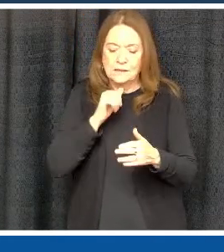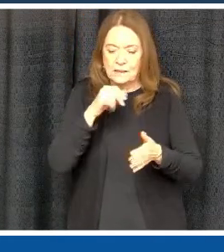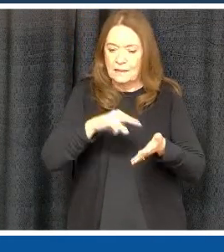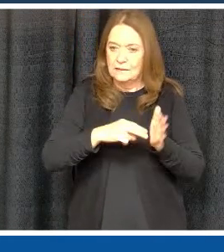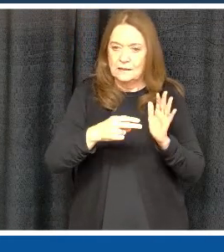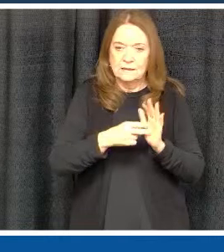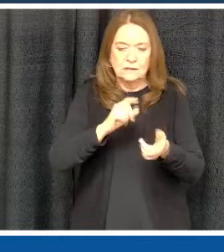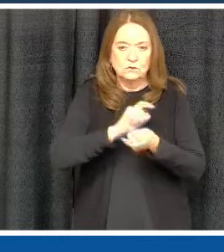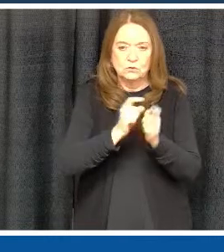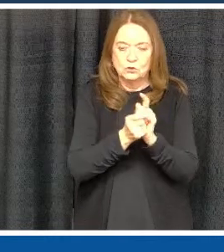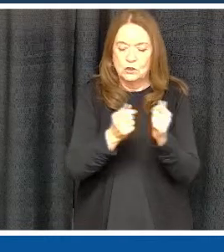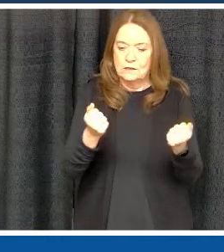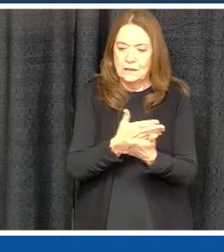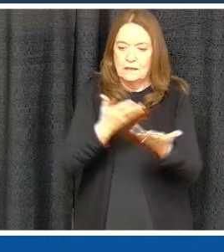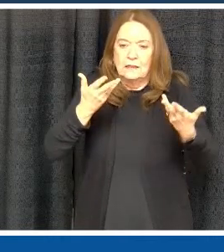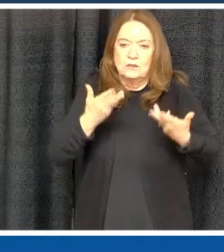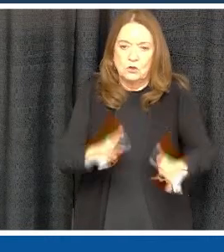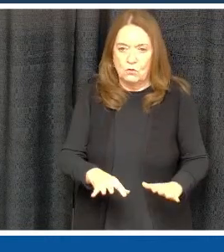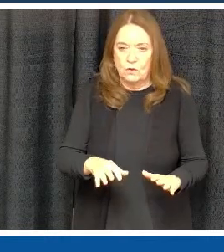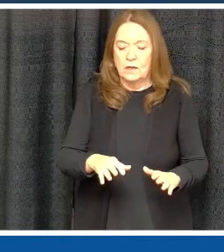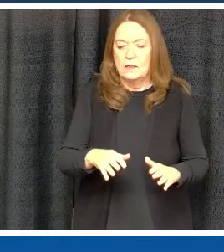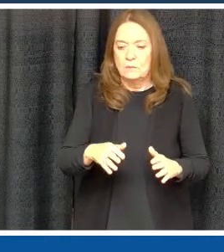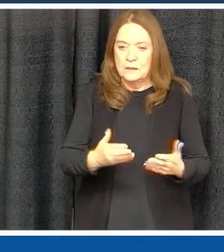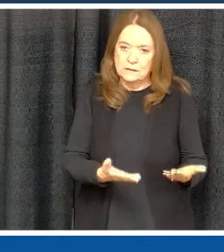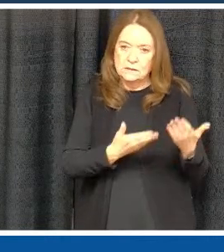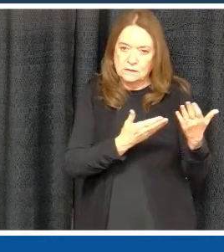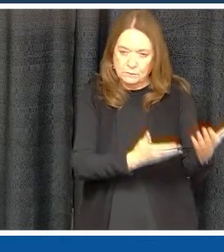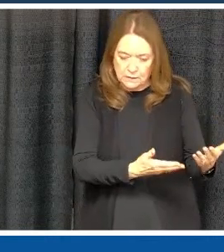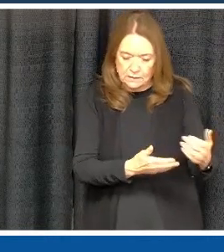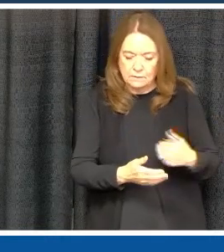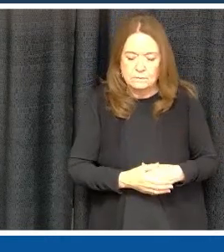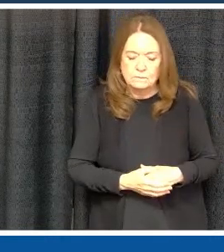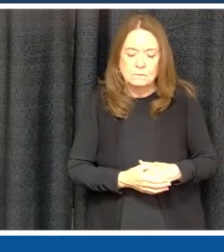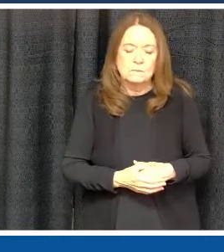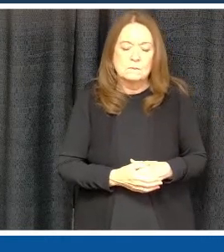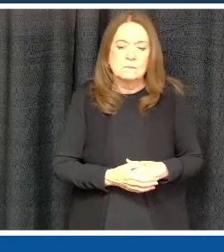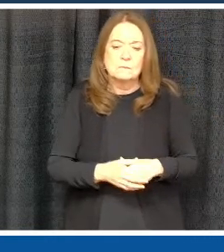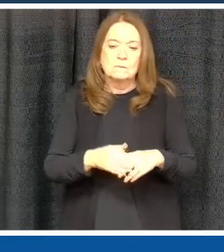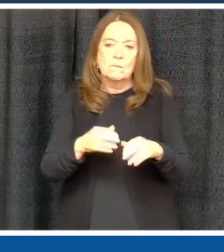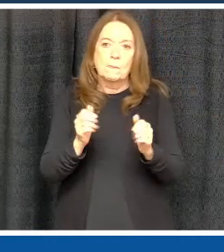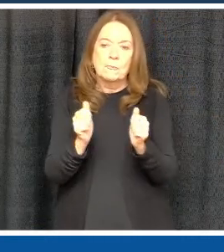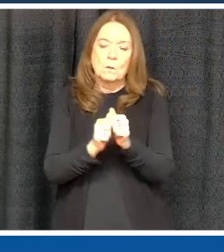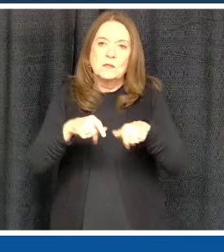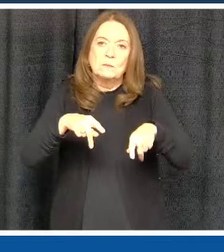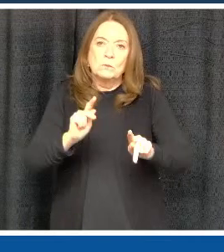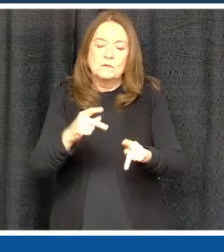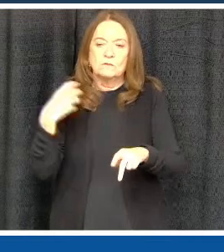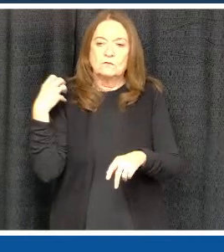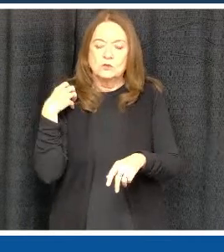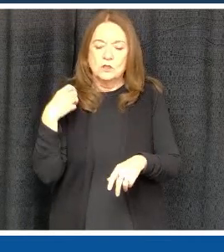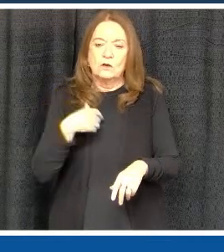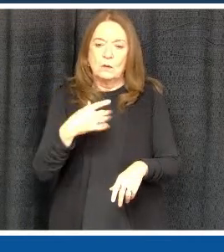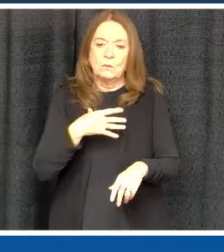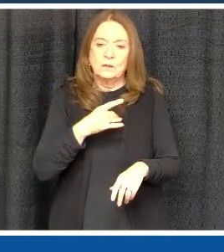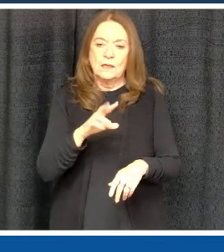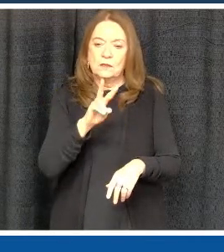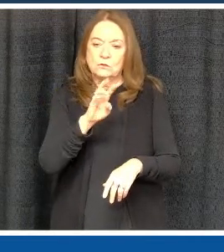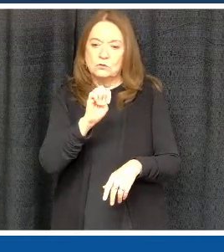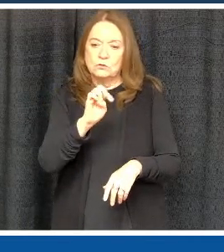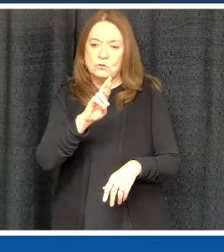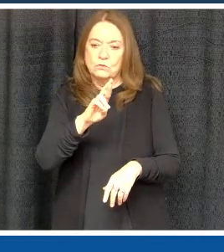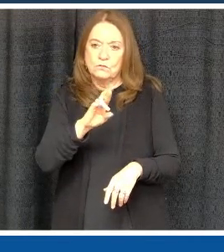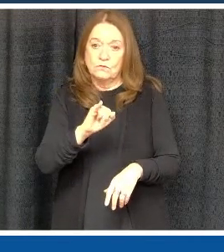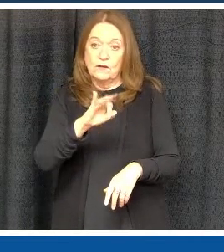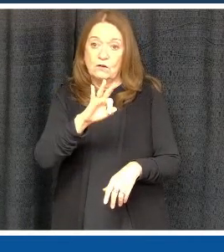to change anything that's already been submitted. With the permission of the chair, I'd like to verify, Mr. Bittner,